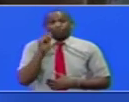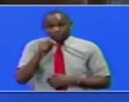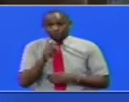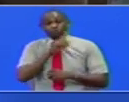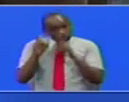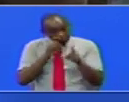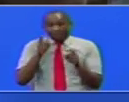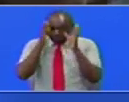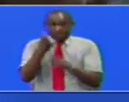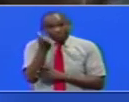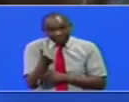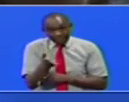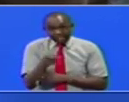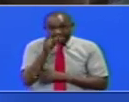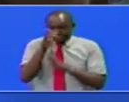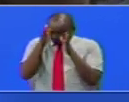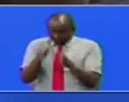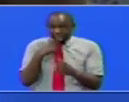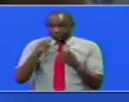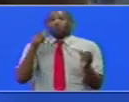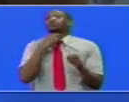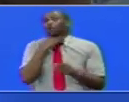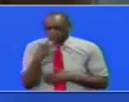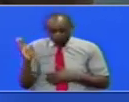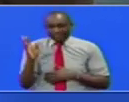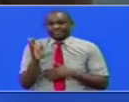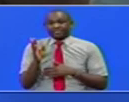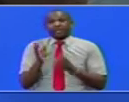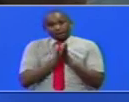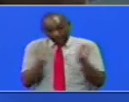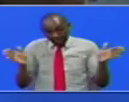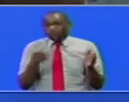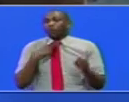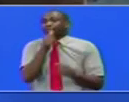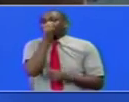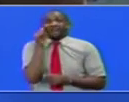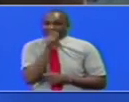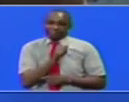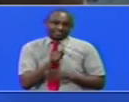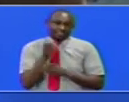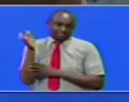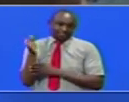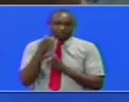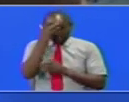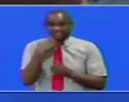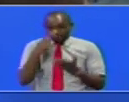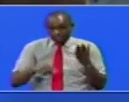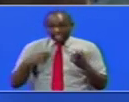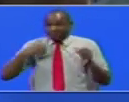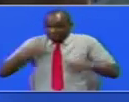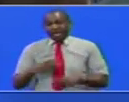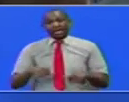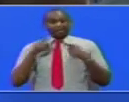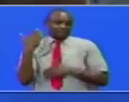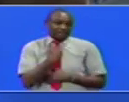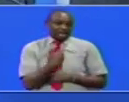cross-examine Mwagambo. Mwagambo initially had said that he wanted the proceedings to be conducted in camera, because he said that he fears for his